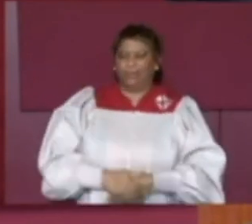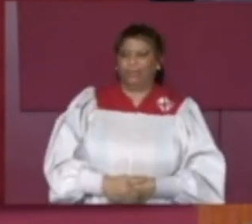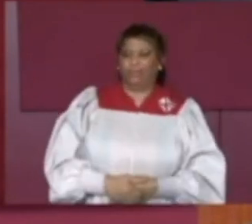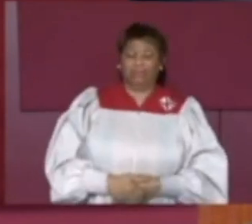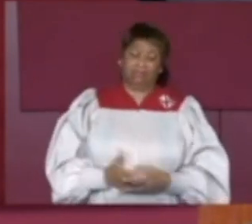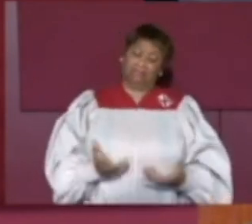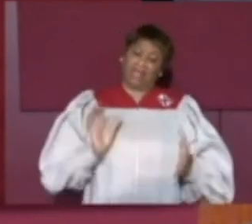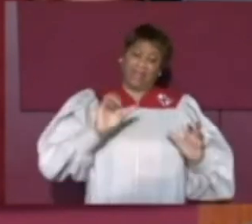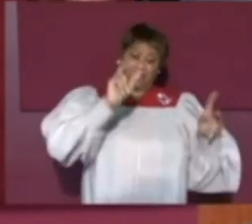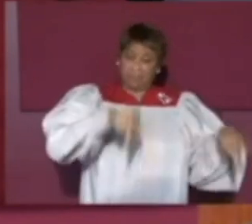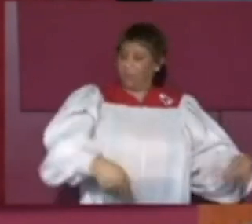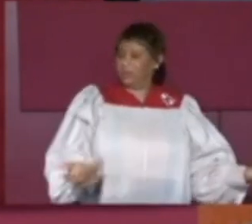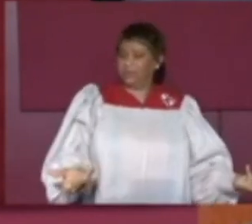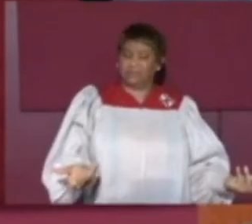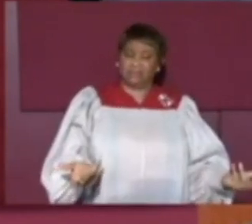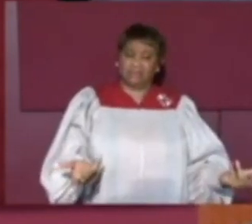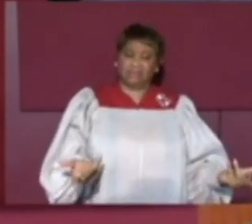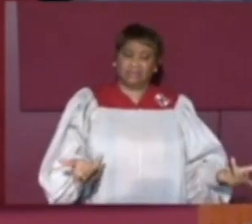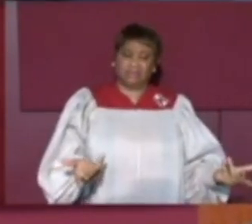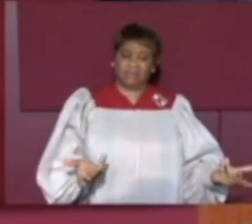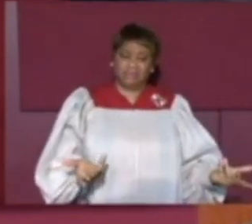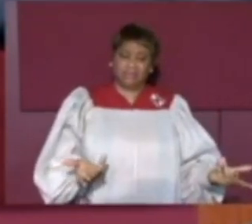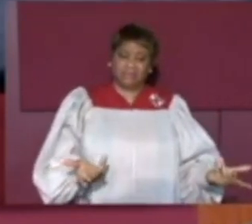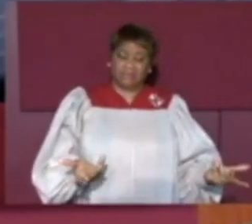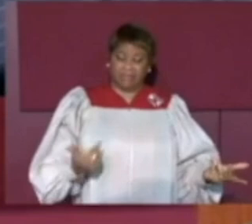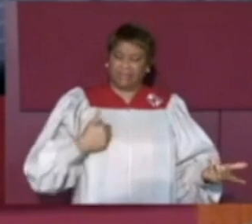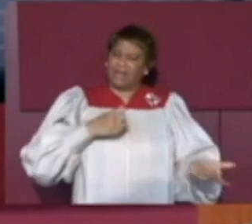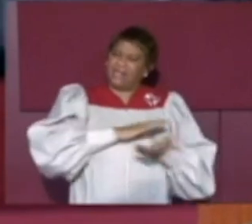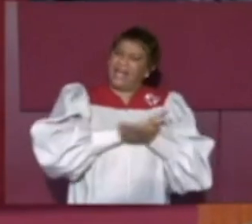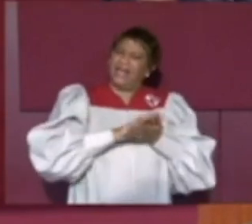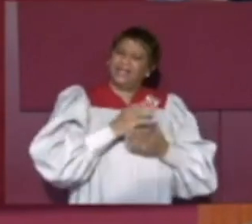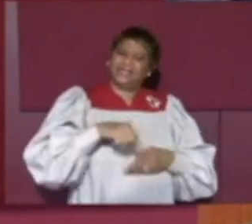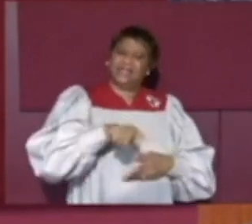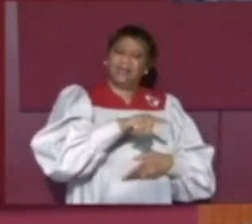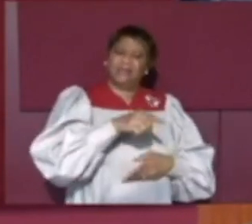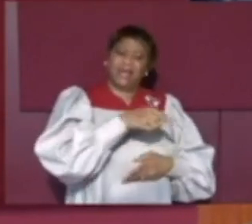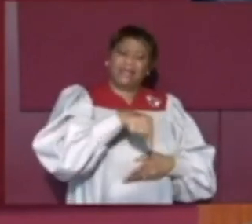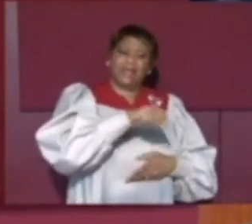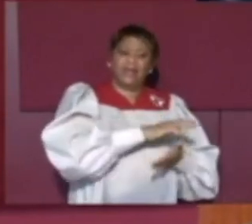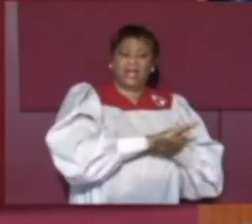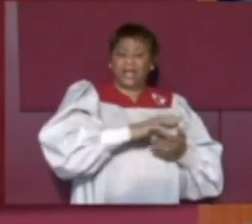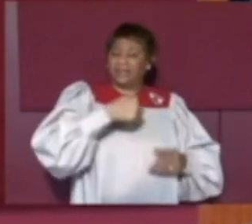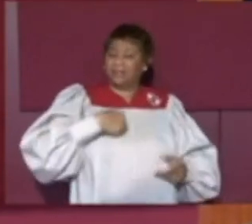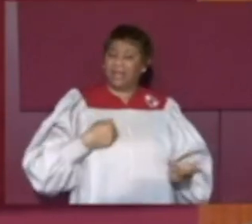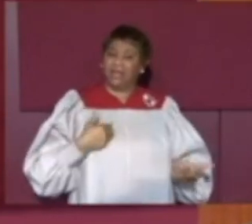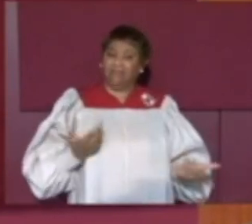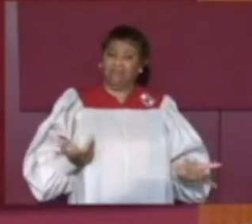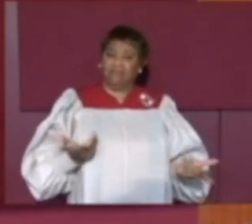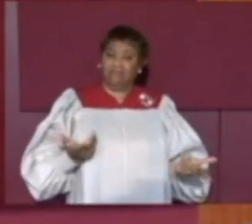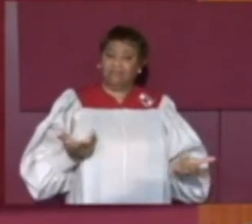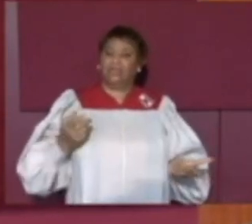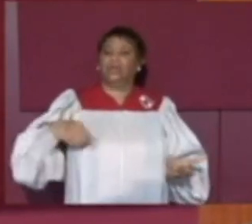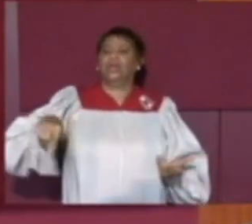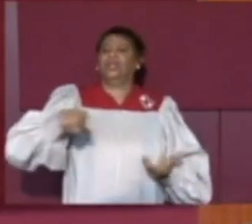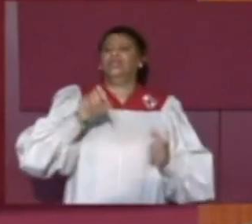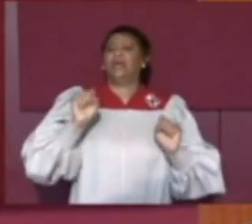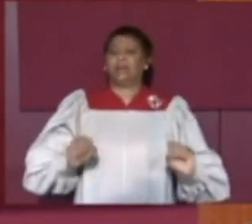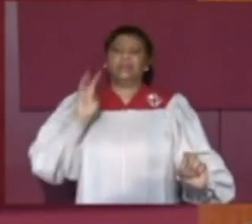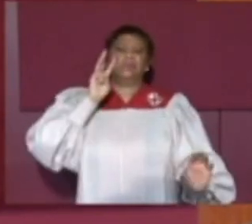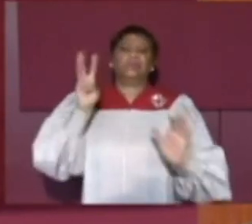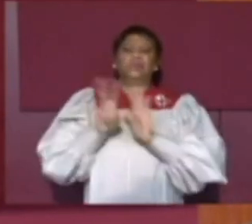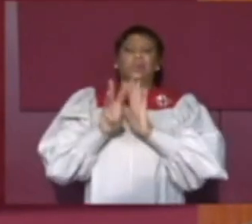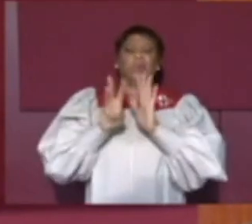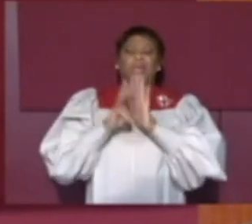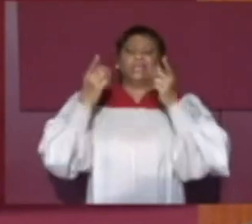That's who they are. That's what they do. But I'm kind to them, and they're kind to me. And guess what? You can witness when you're kind.